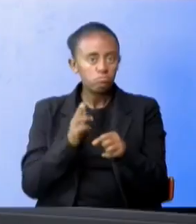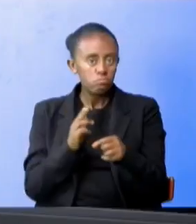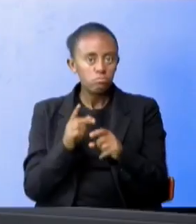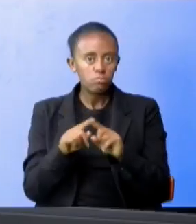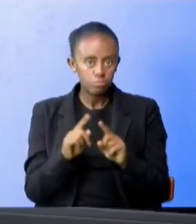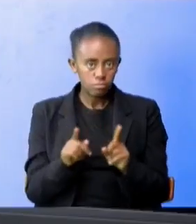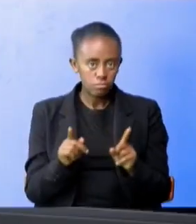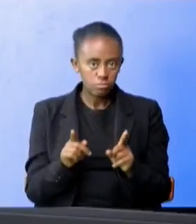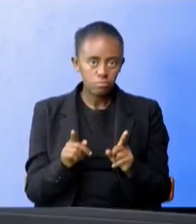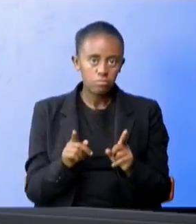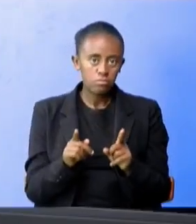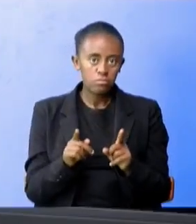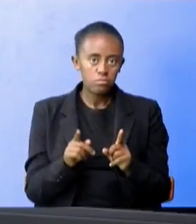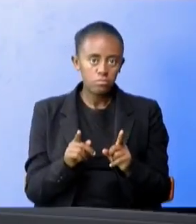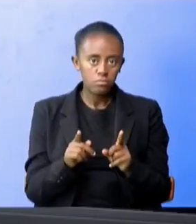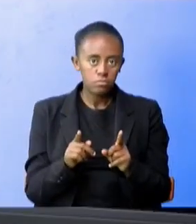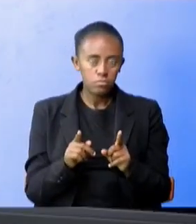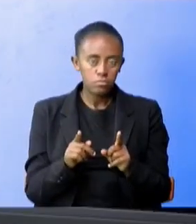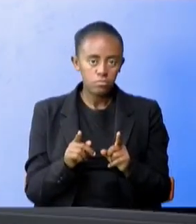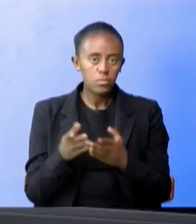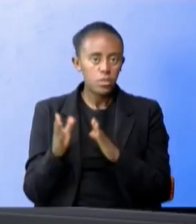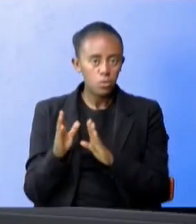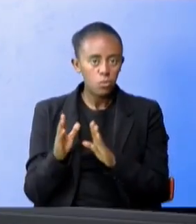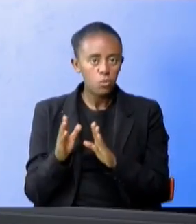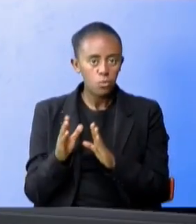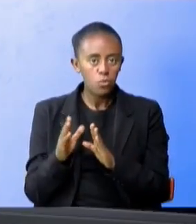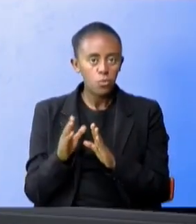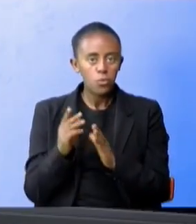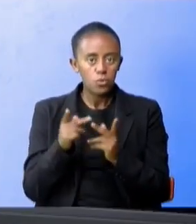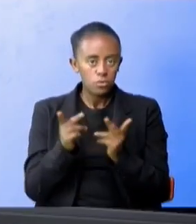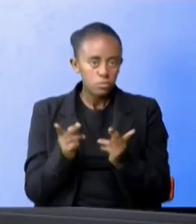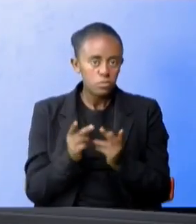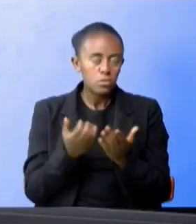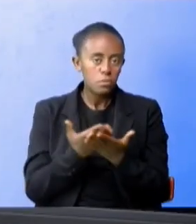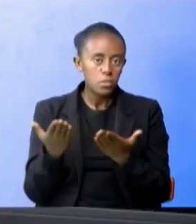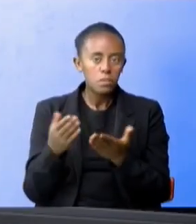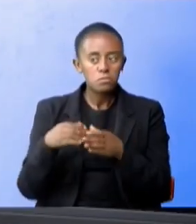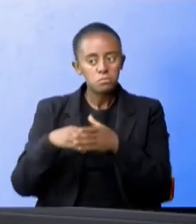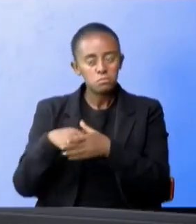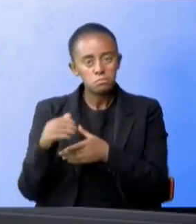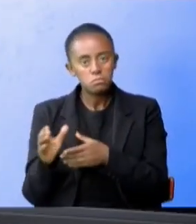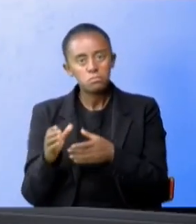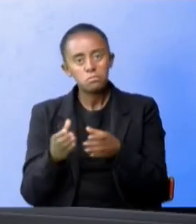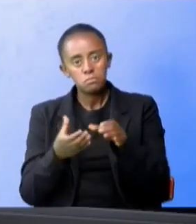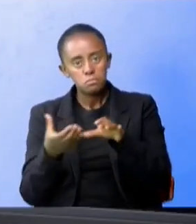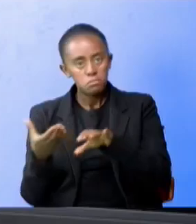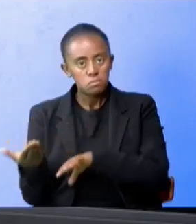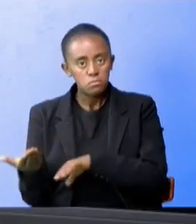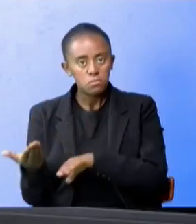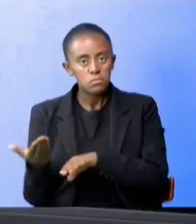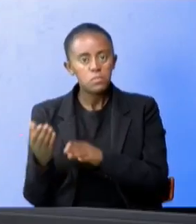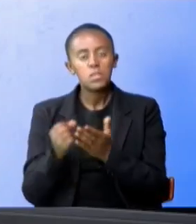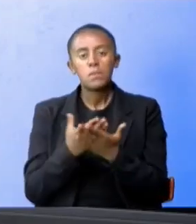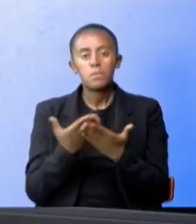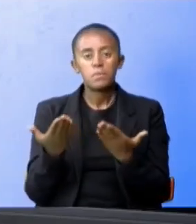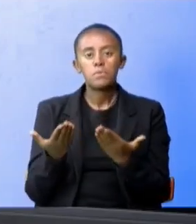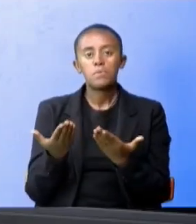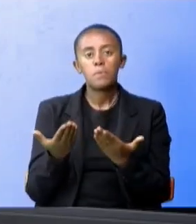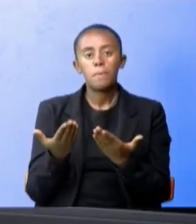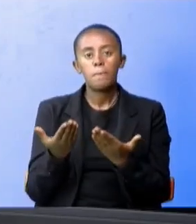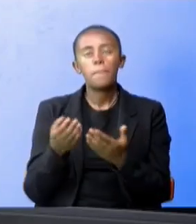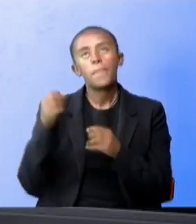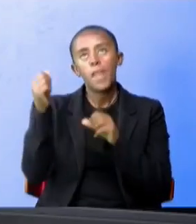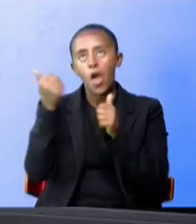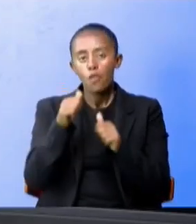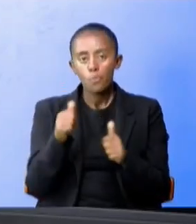could also mean to allow certain substances or to release some substances into